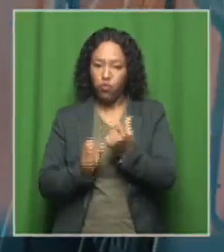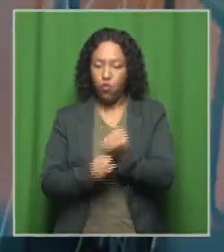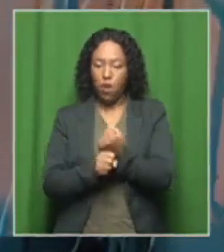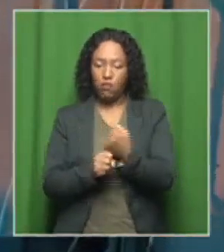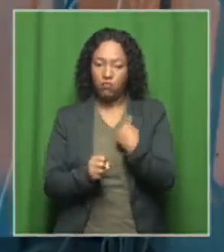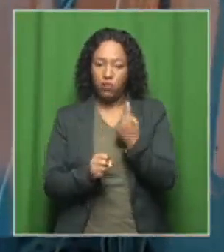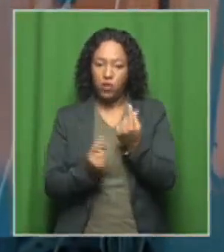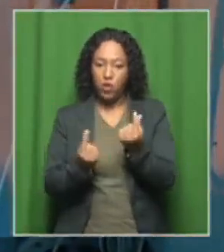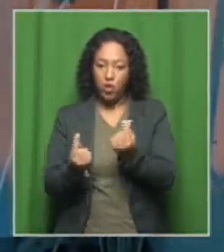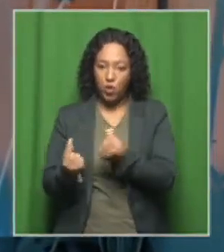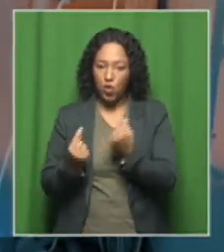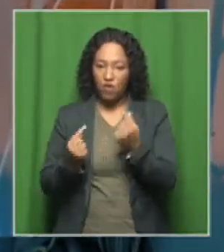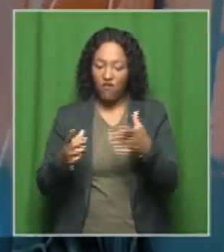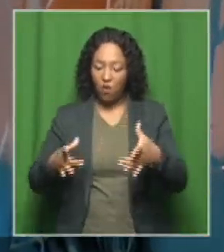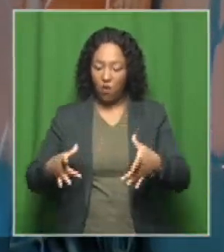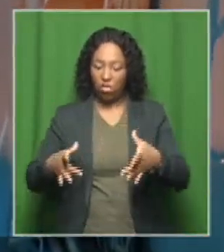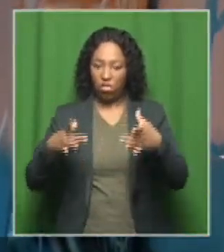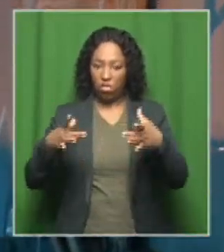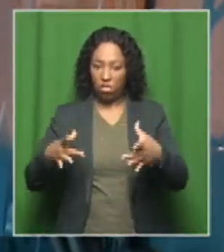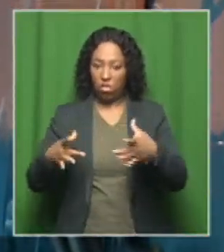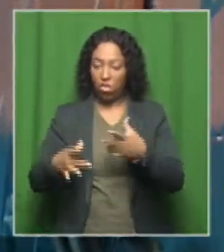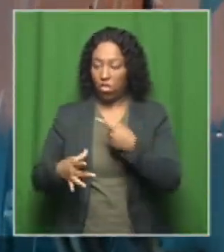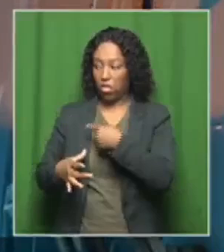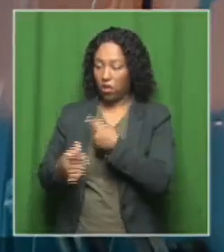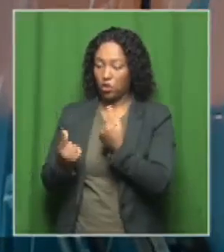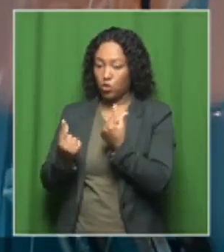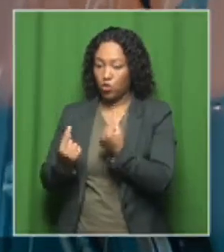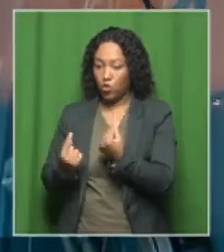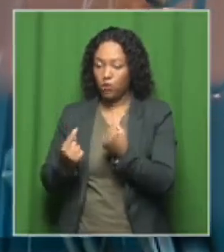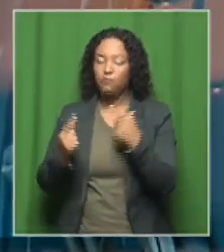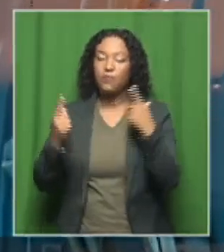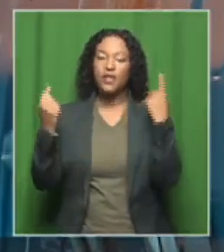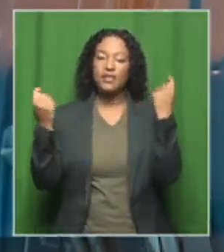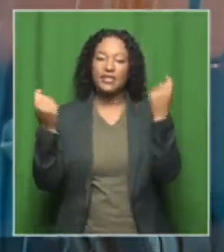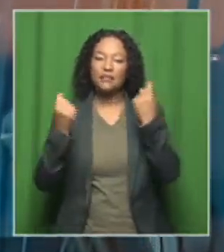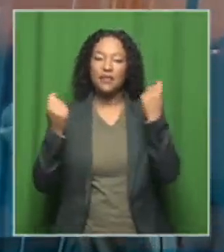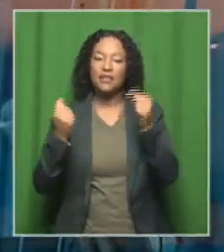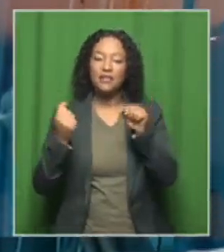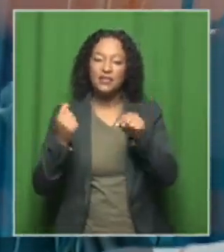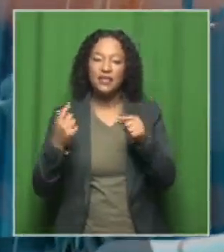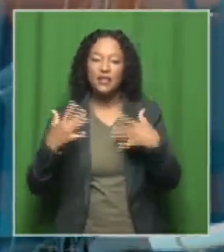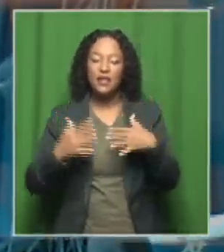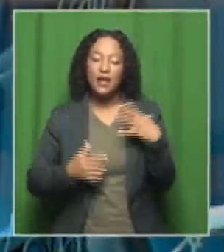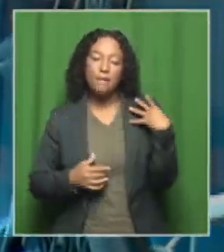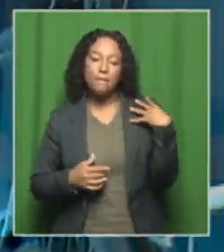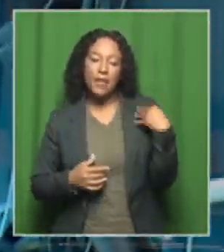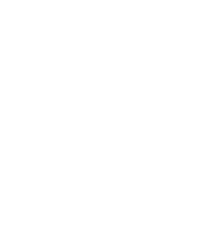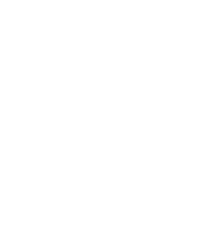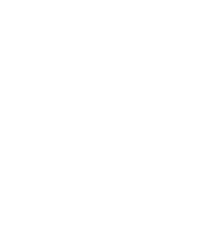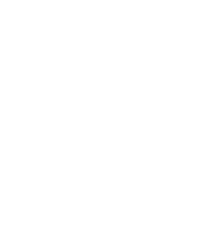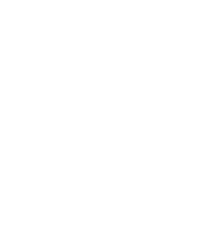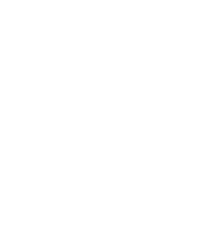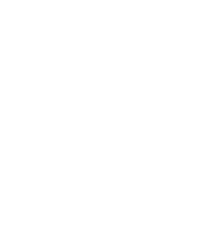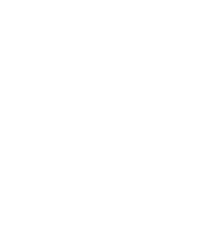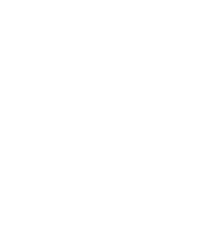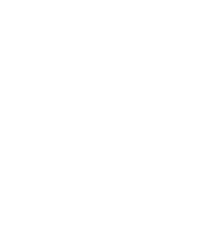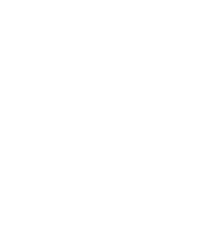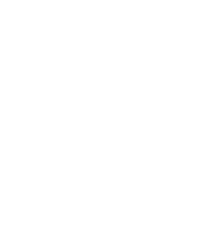done where this reactor is concerned, but also looking forward to the celebrations later on with the minister in attendance as well.